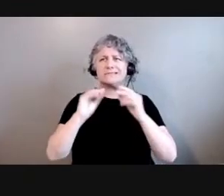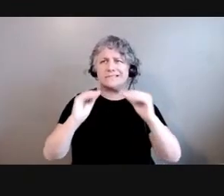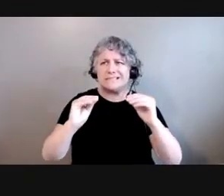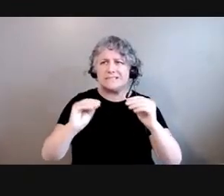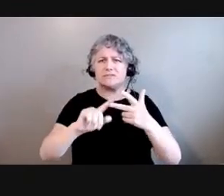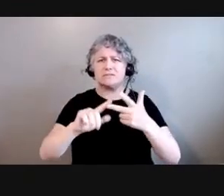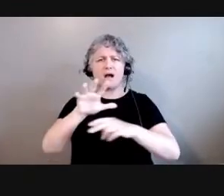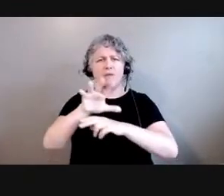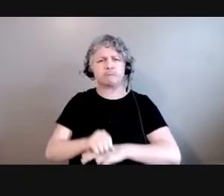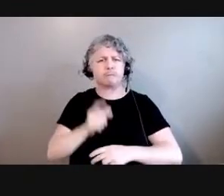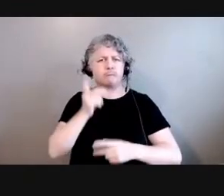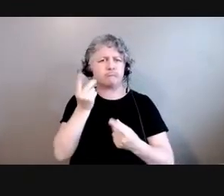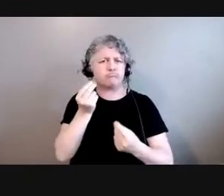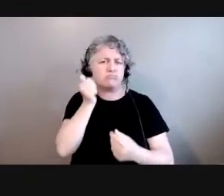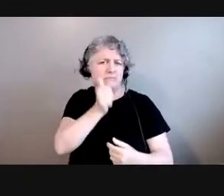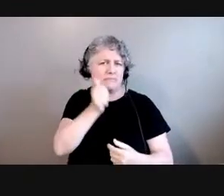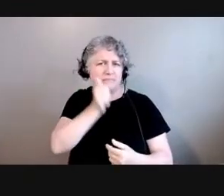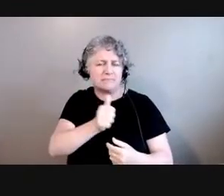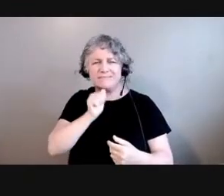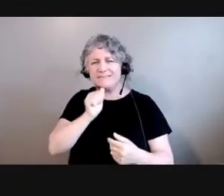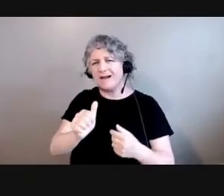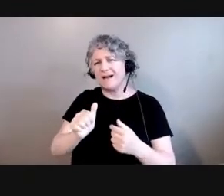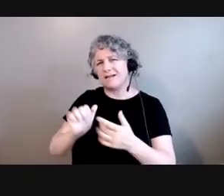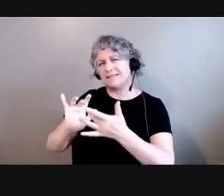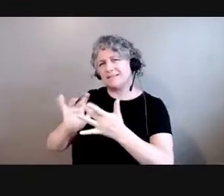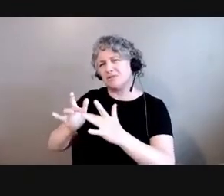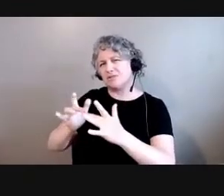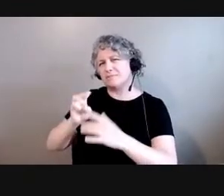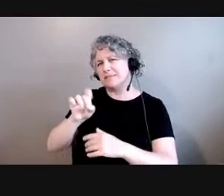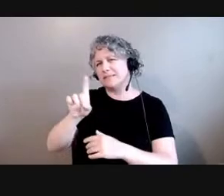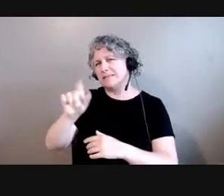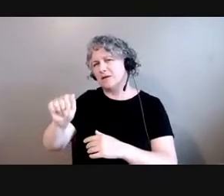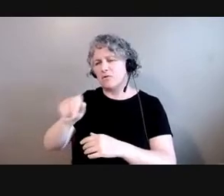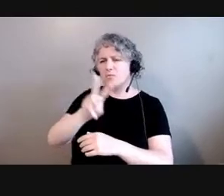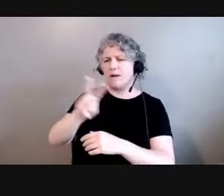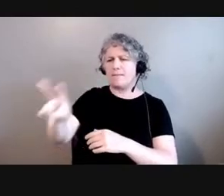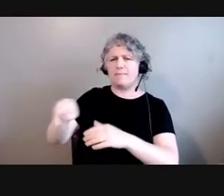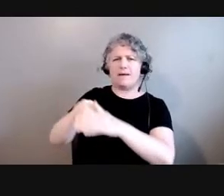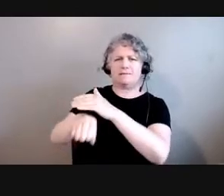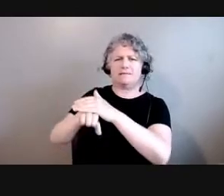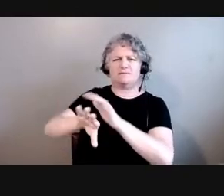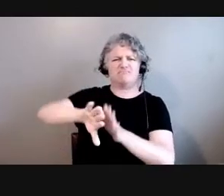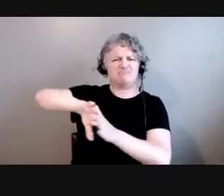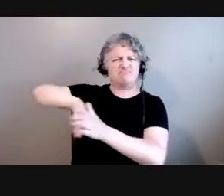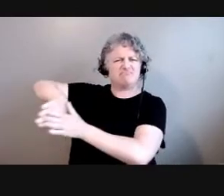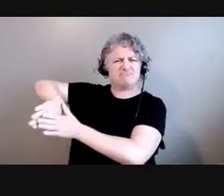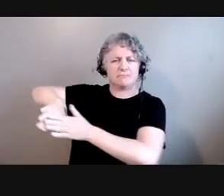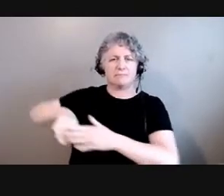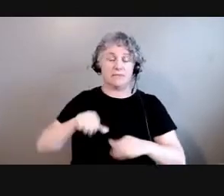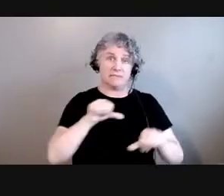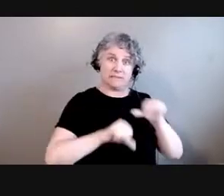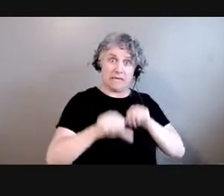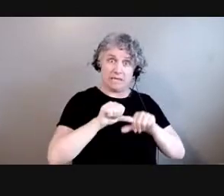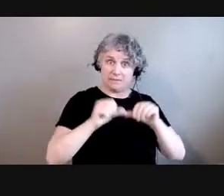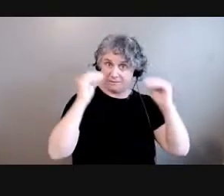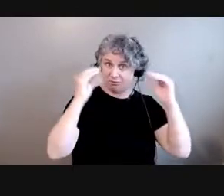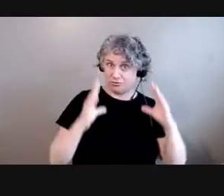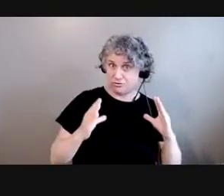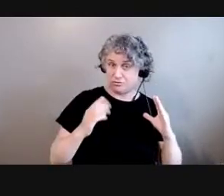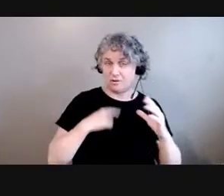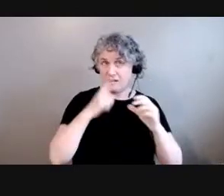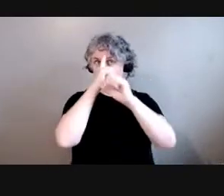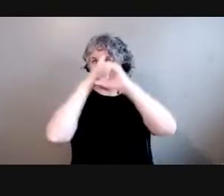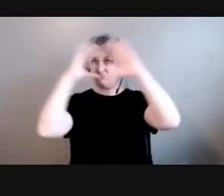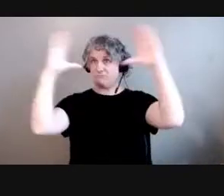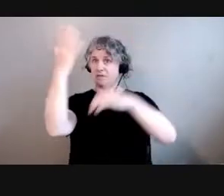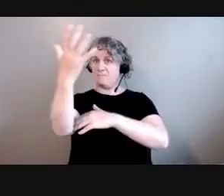through digital media or web accessibility. As an educator in the sciences, I imagine a park's environment to